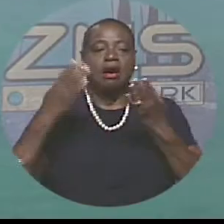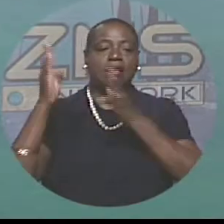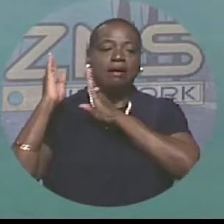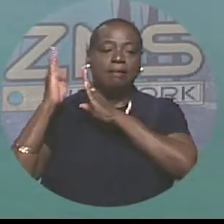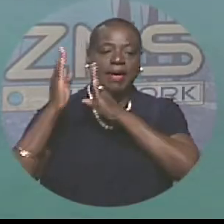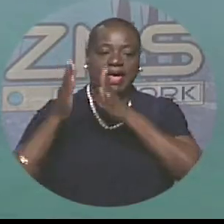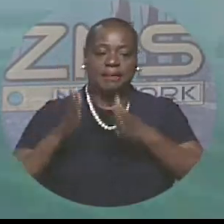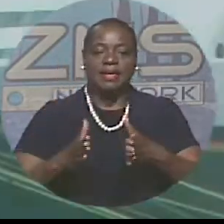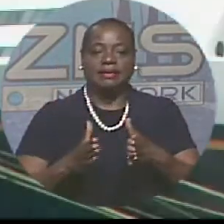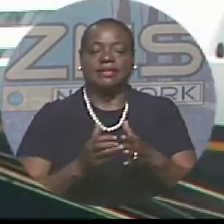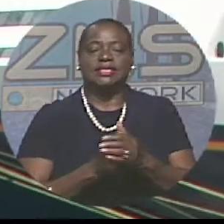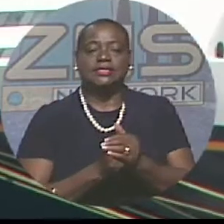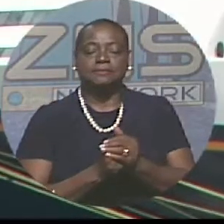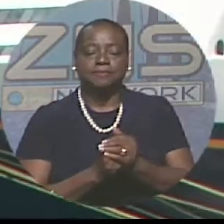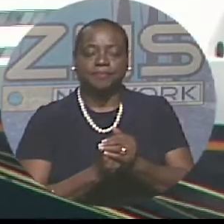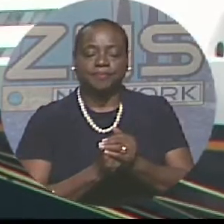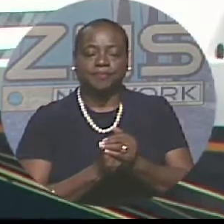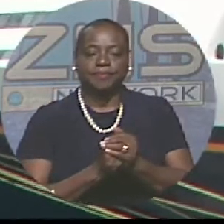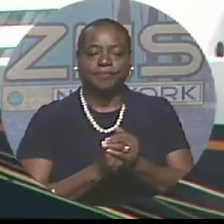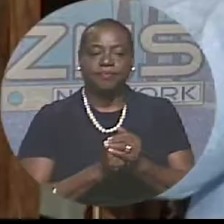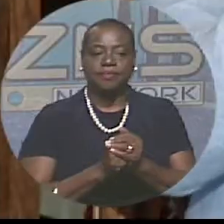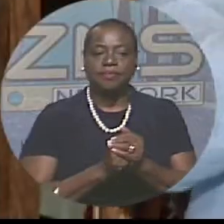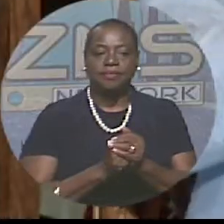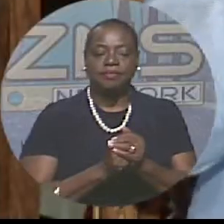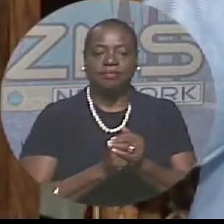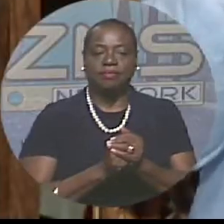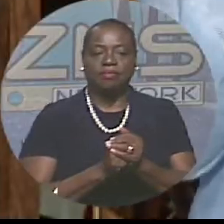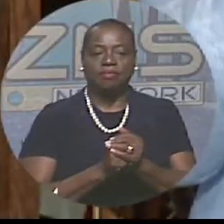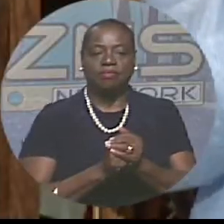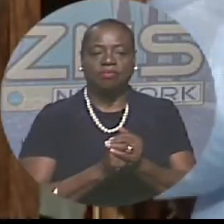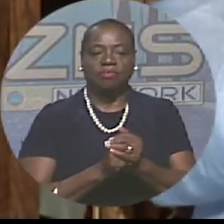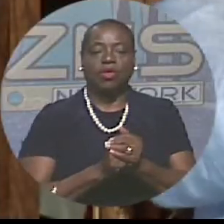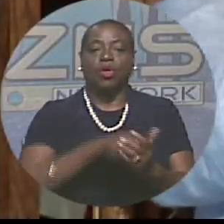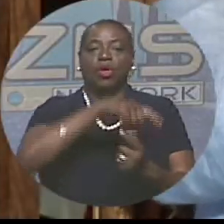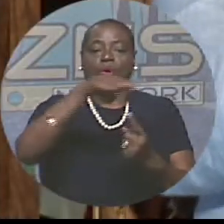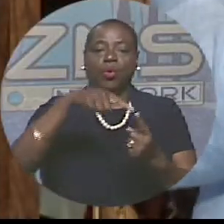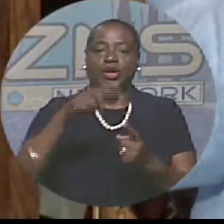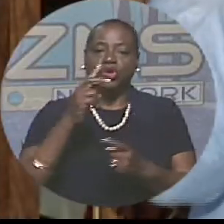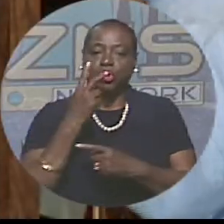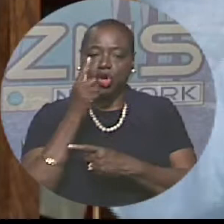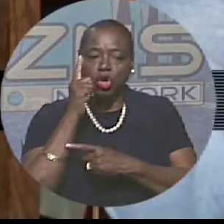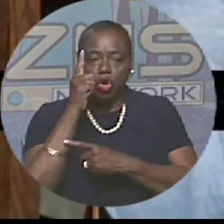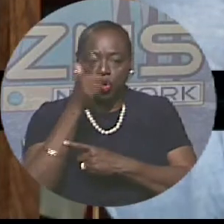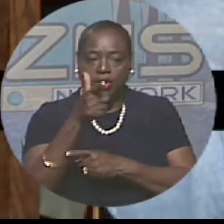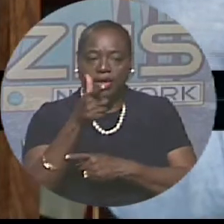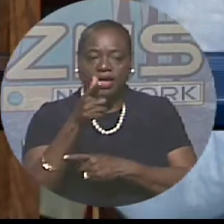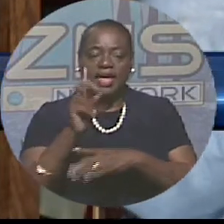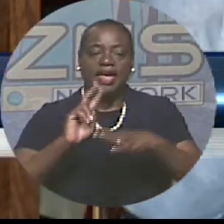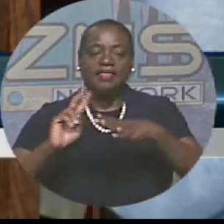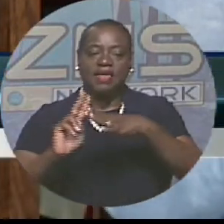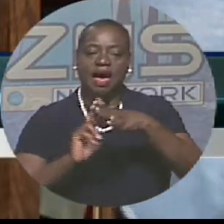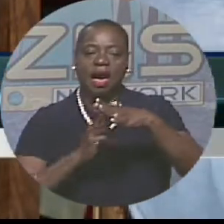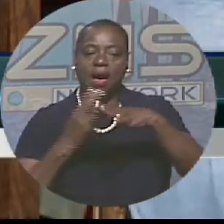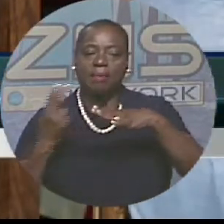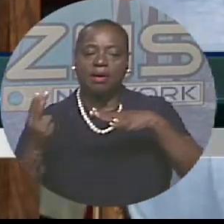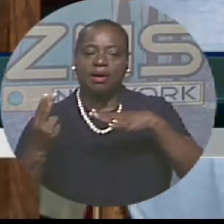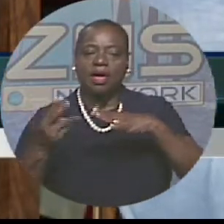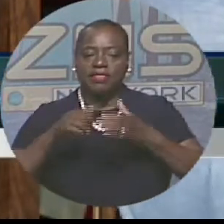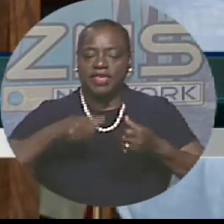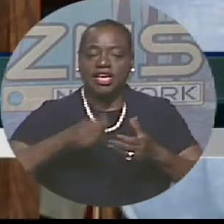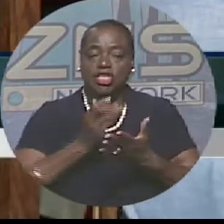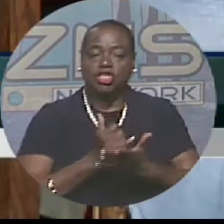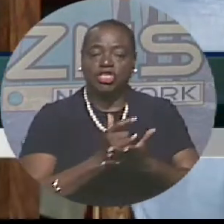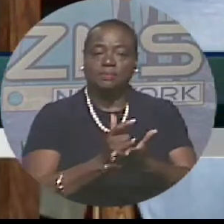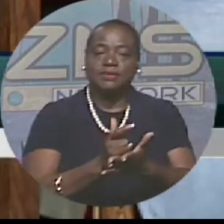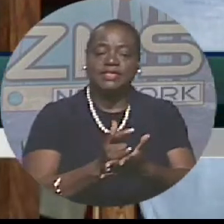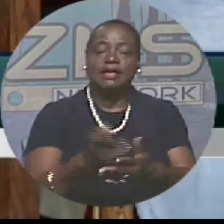will decline significantly. Every week when you look in the harbor, there are ships pulling in. You've got sometimes an